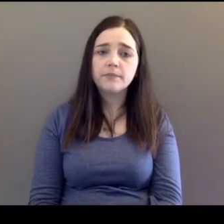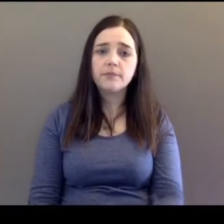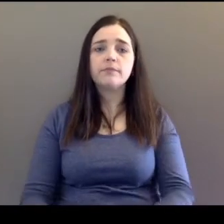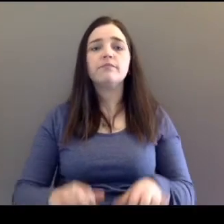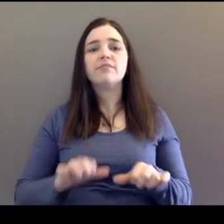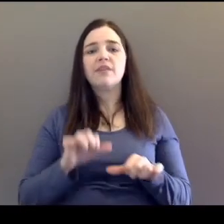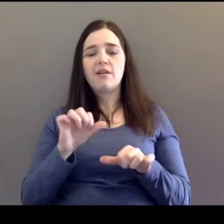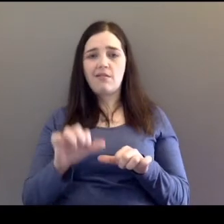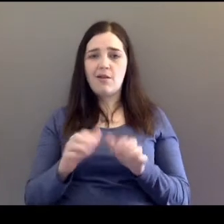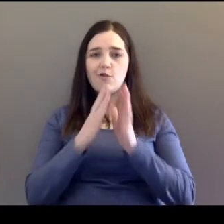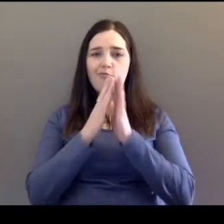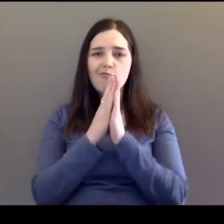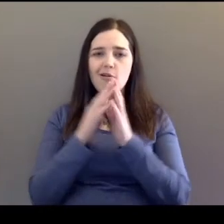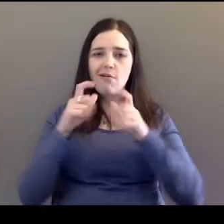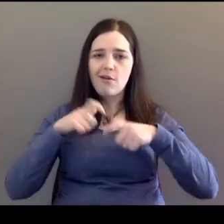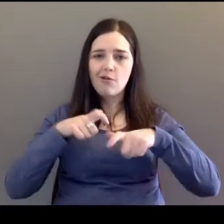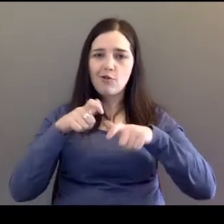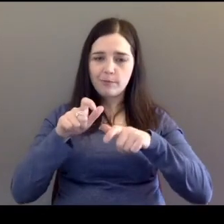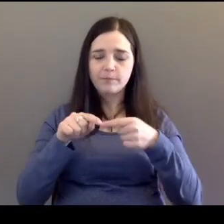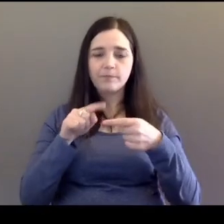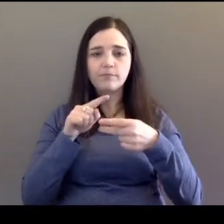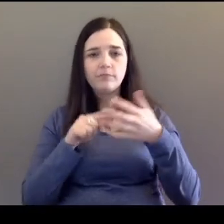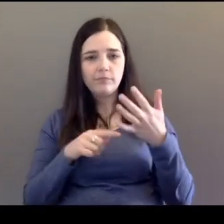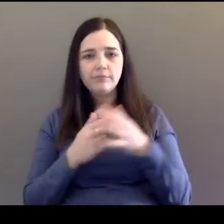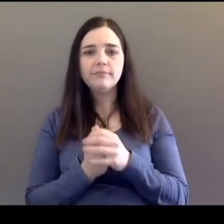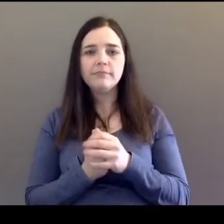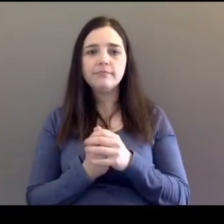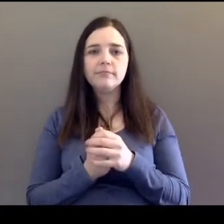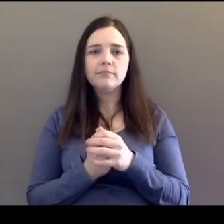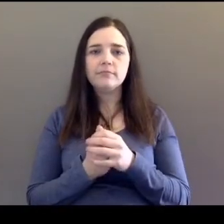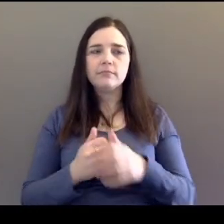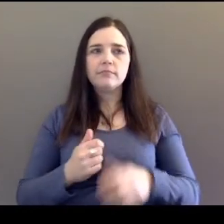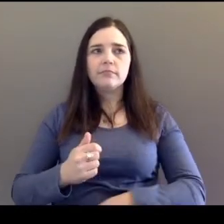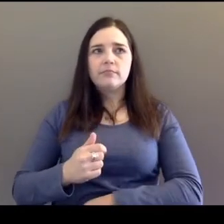Then the prayer goes on in words that might sound very